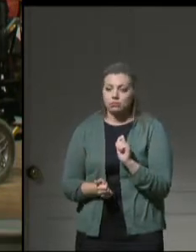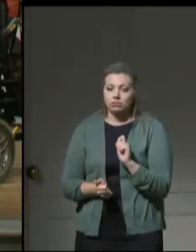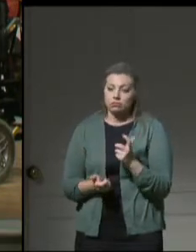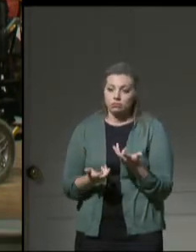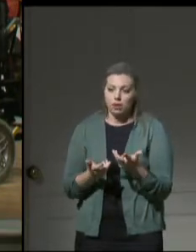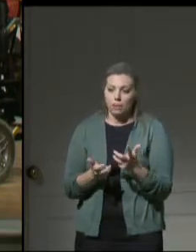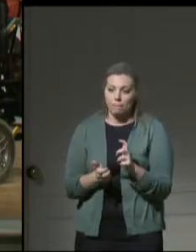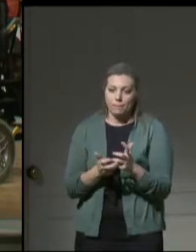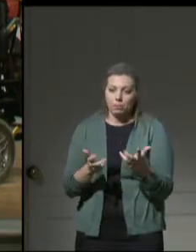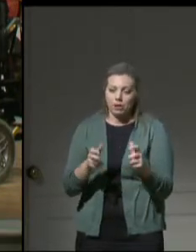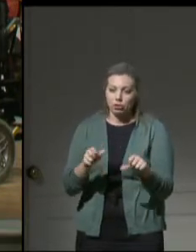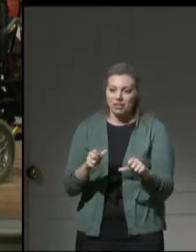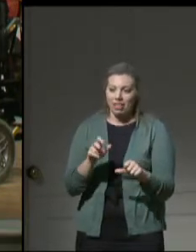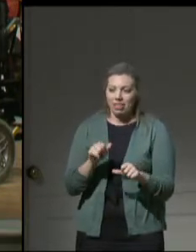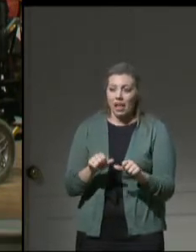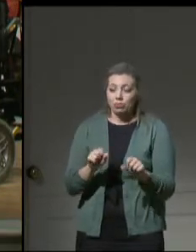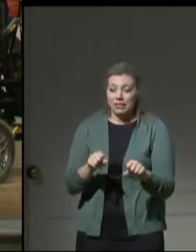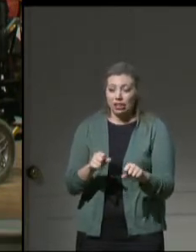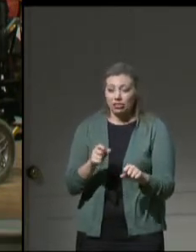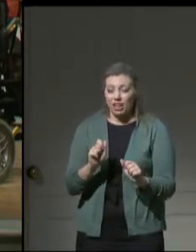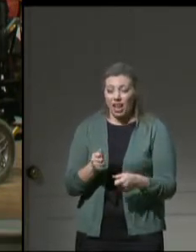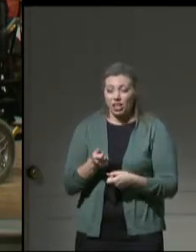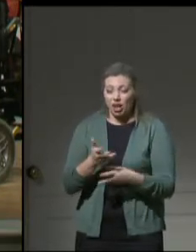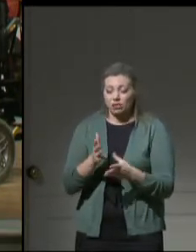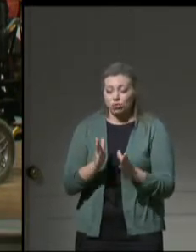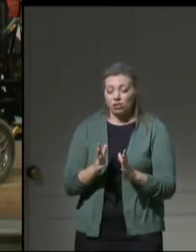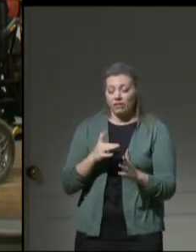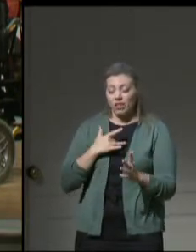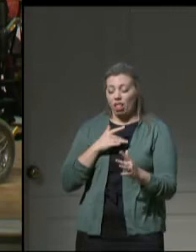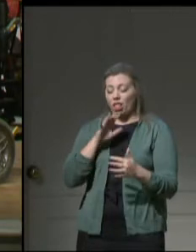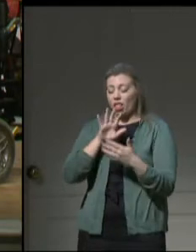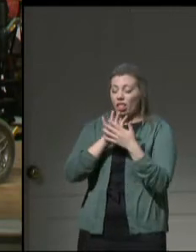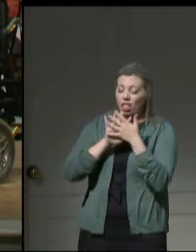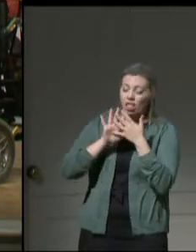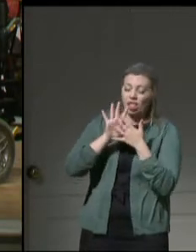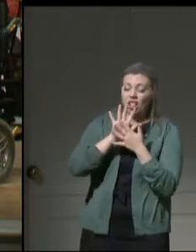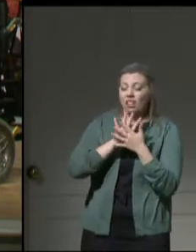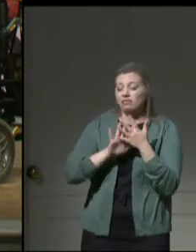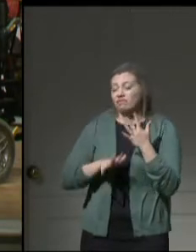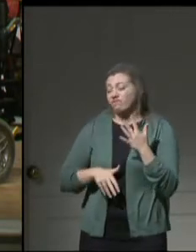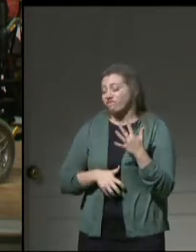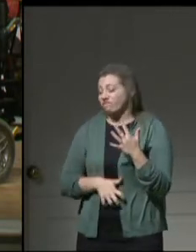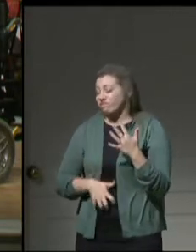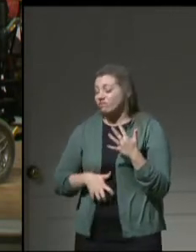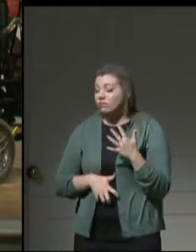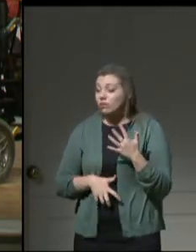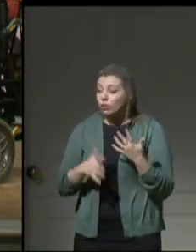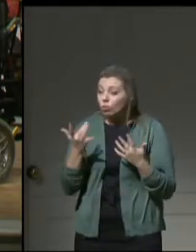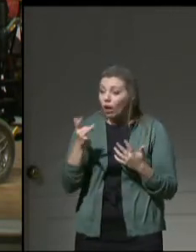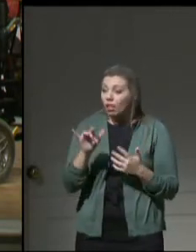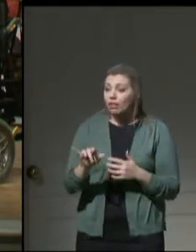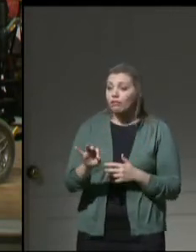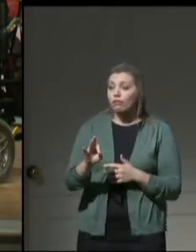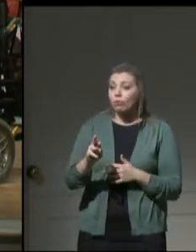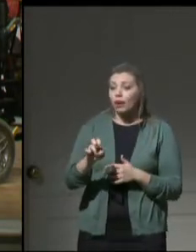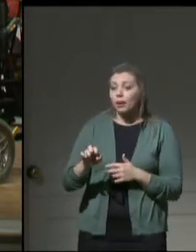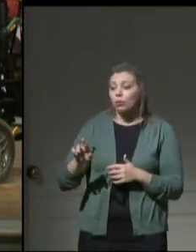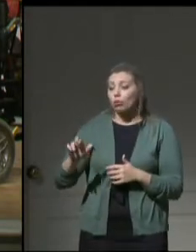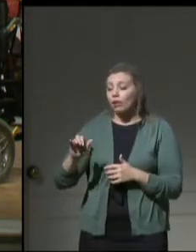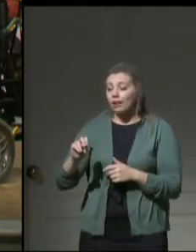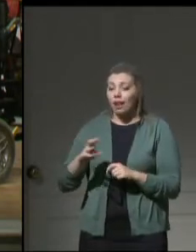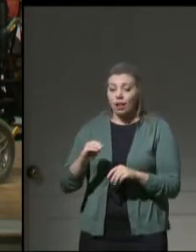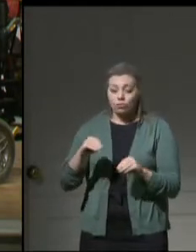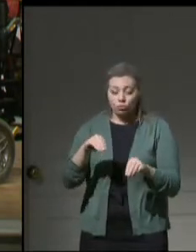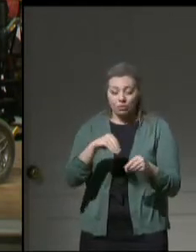of our abilities that potential to make somebody dizzy, because the frame rate and the movement in VR